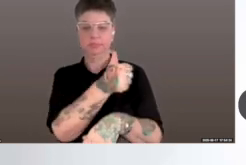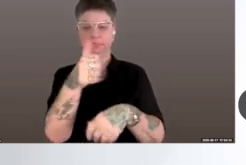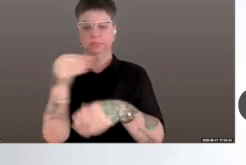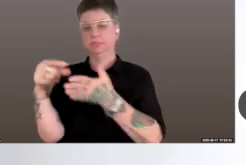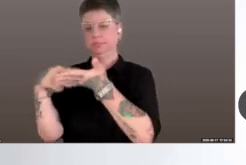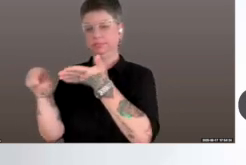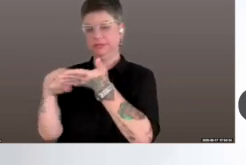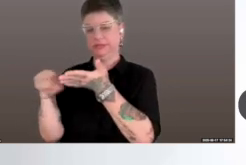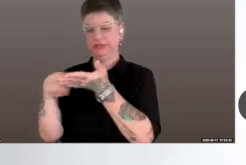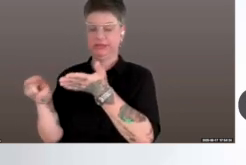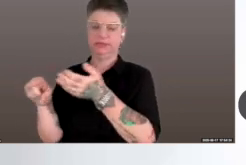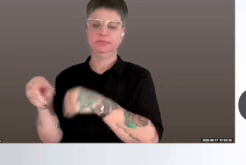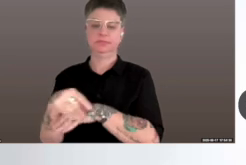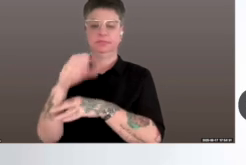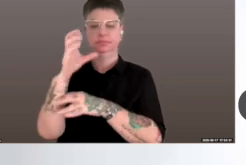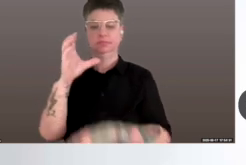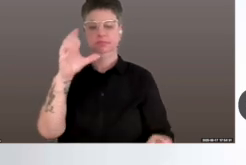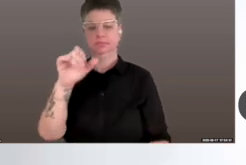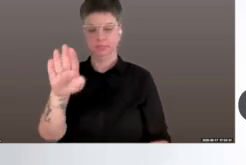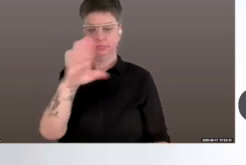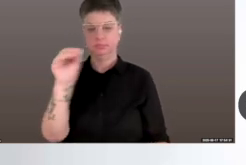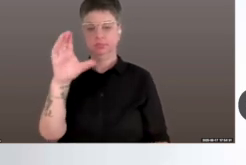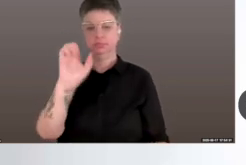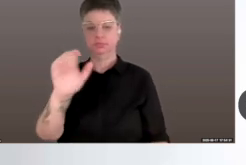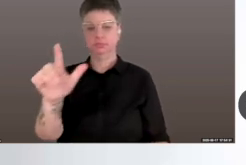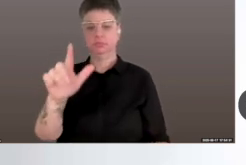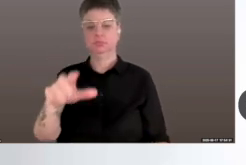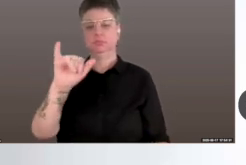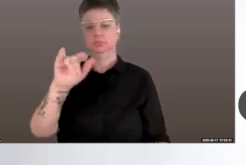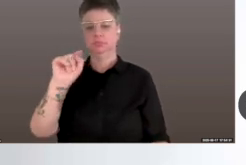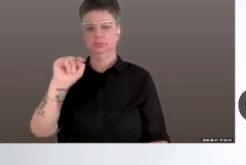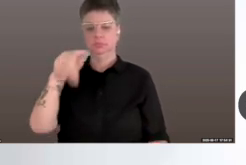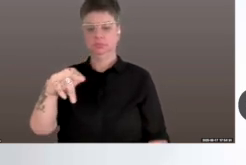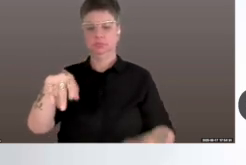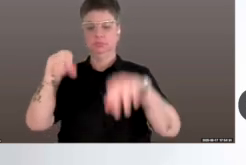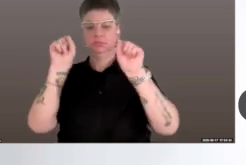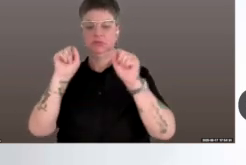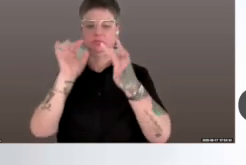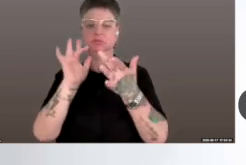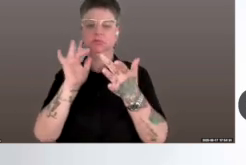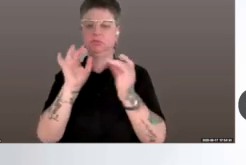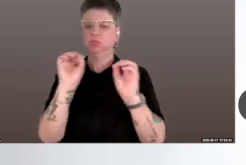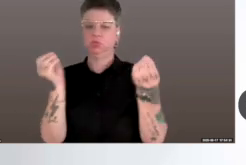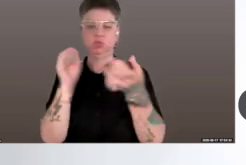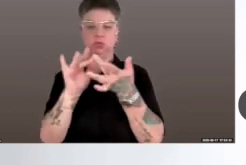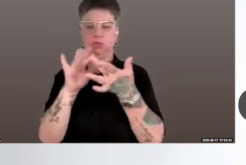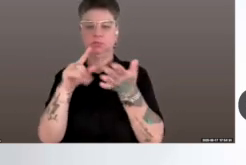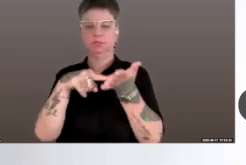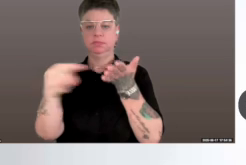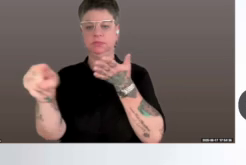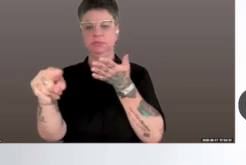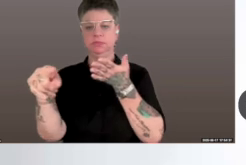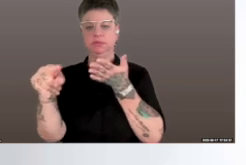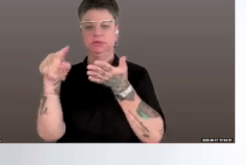I'll be turning it over to Matt Williams to present on the medium and heavy-duty on- and off-road vehicle and equipment incentive